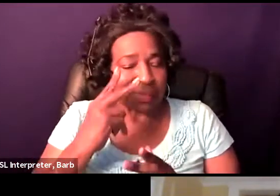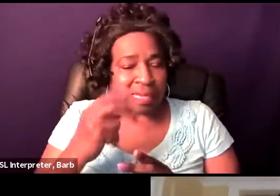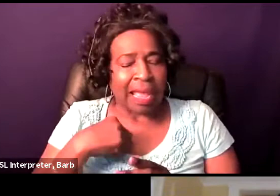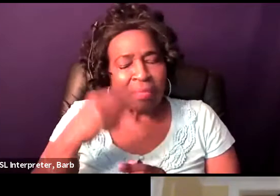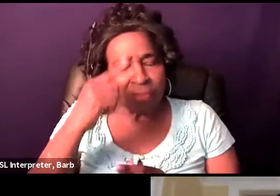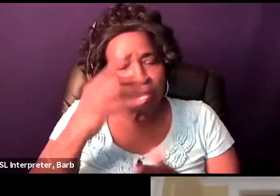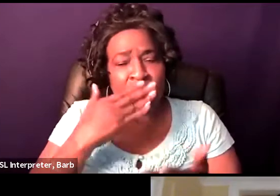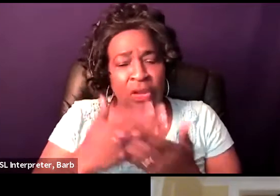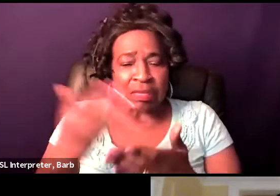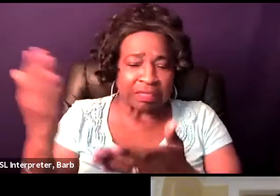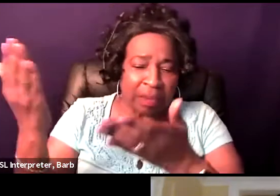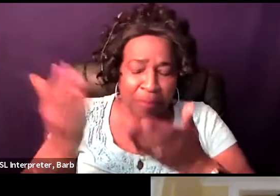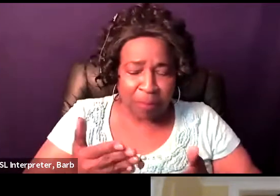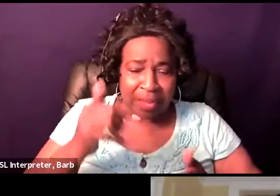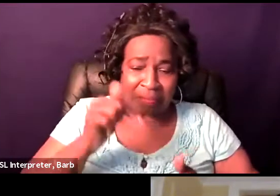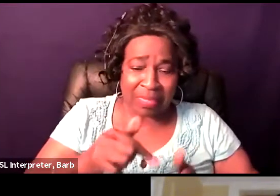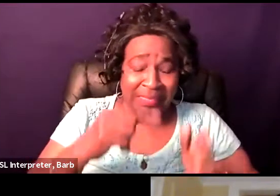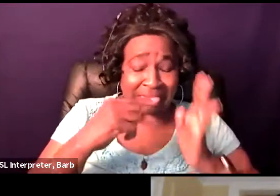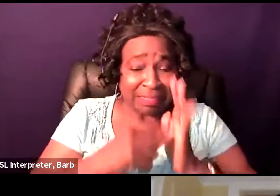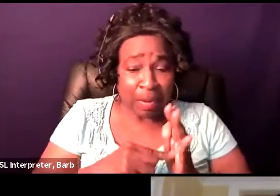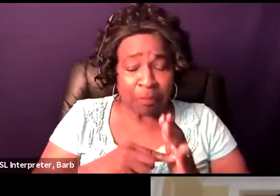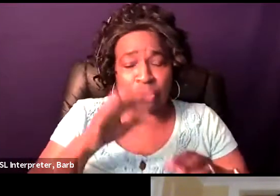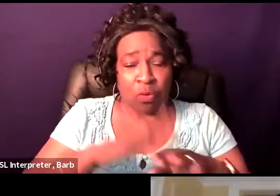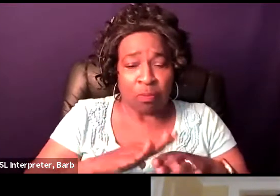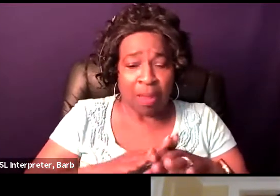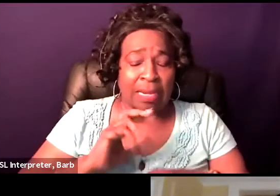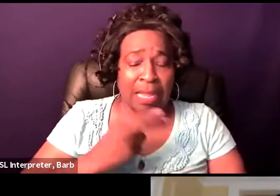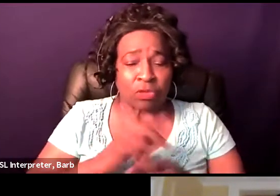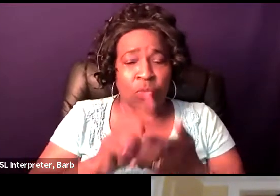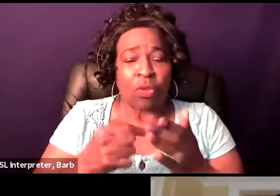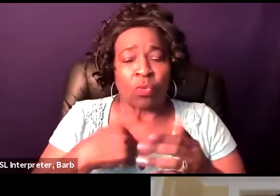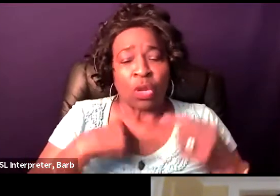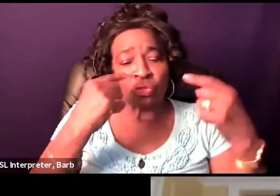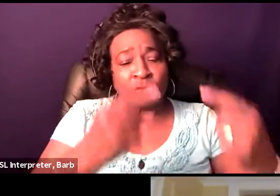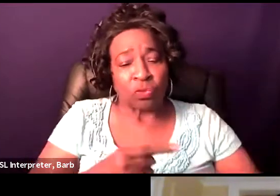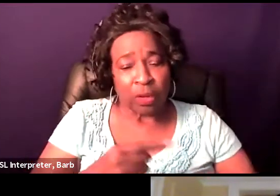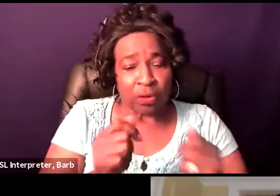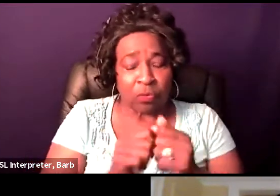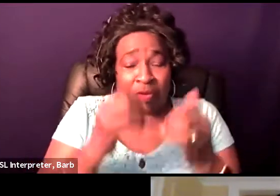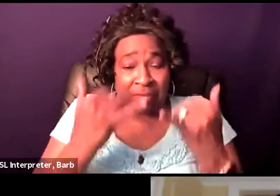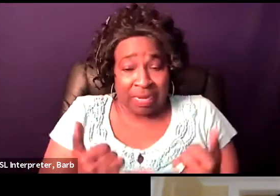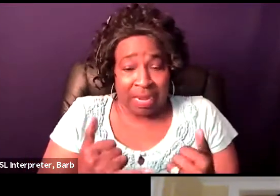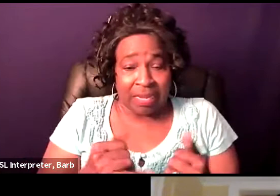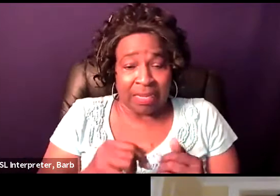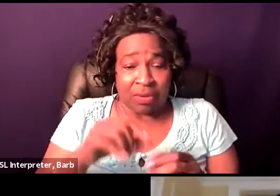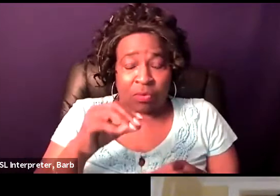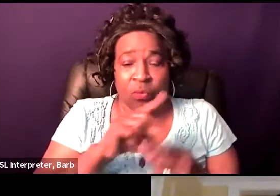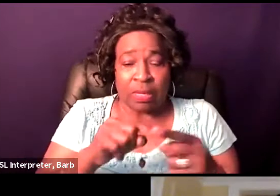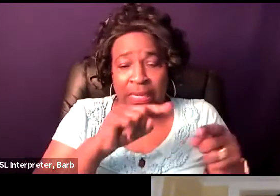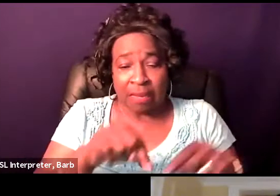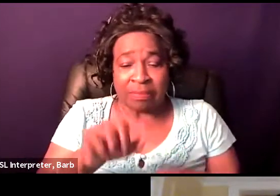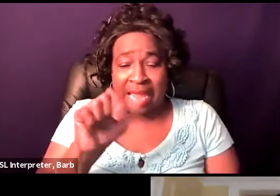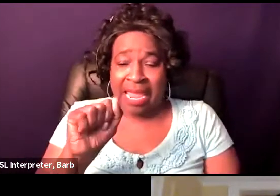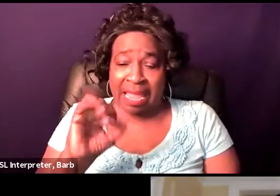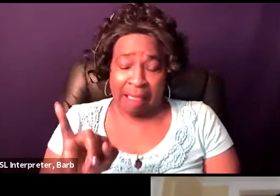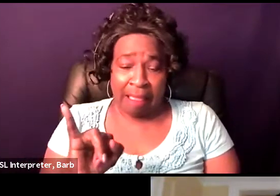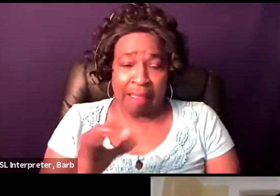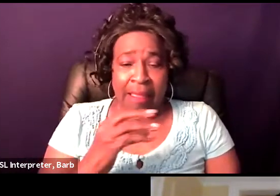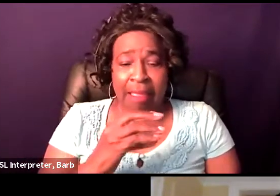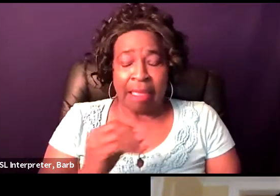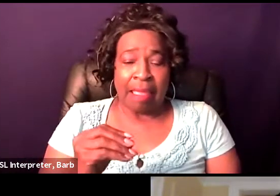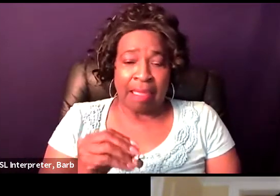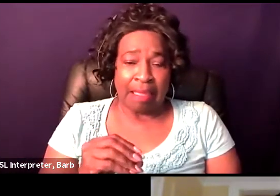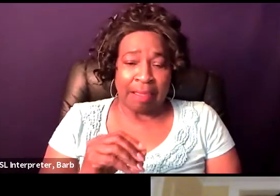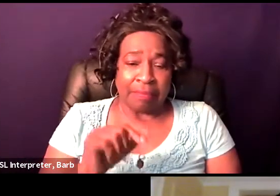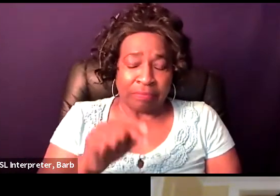historic examples to remind us that what we're grappling with now in terms of AI and you know,